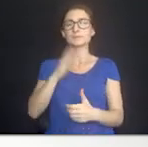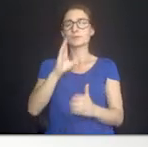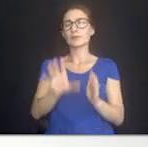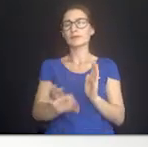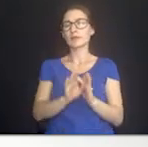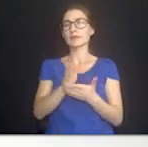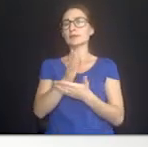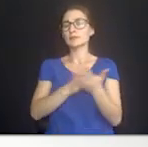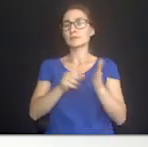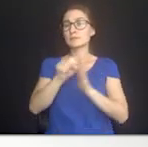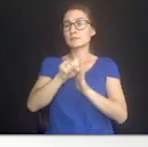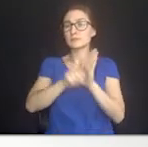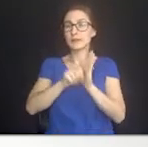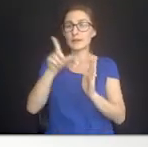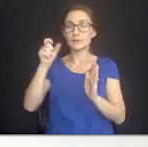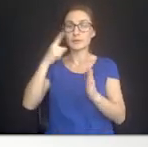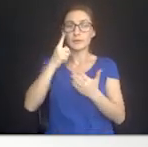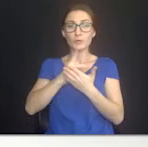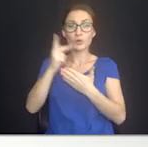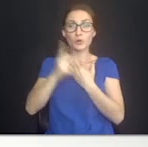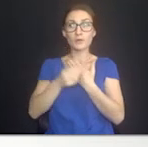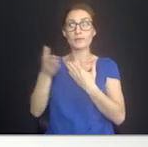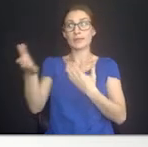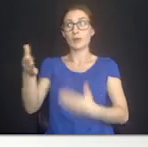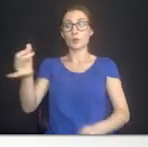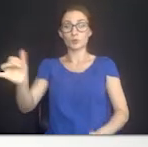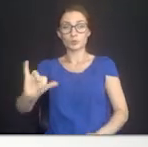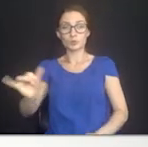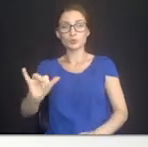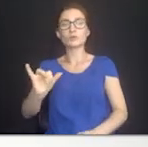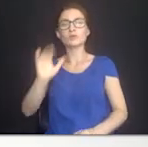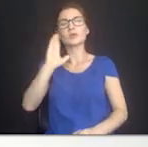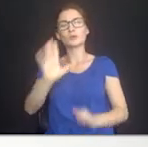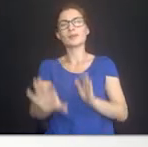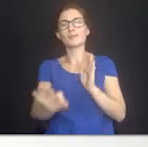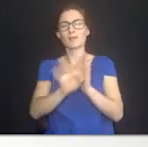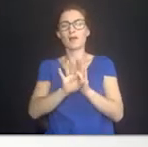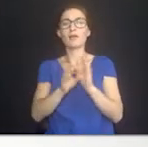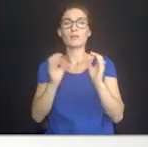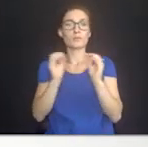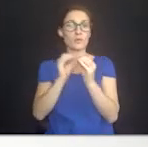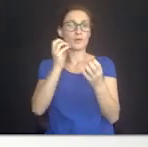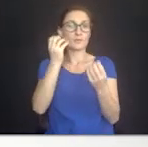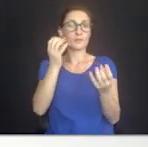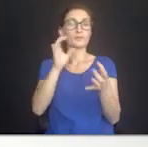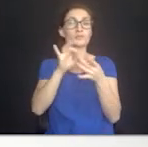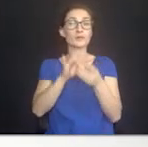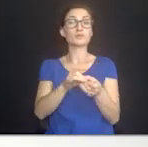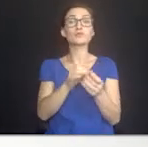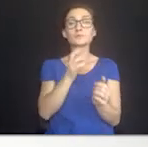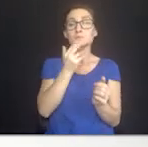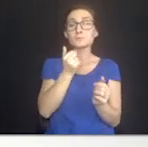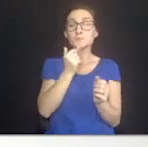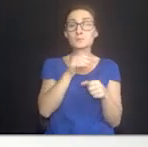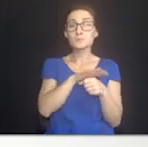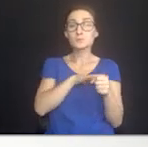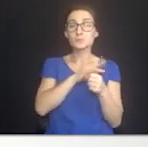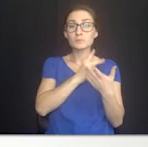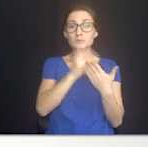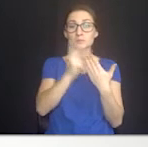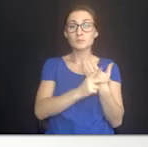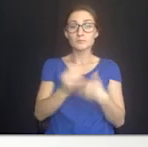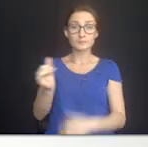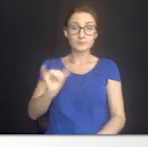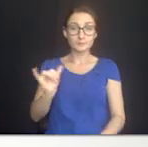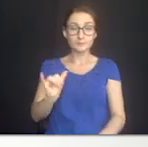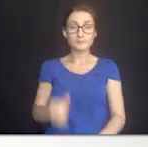you'll find some of the state government programs in this database, but also you'll find information about the little programs,